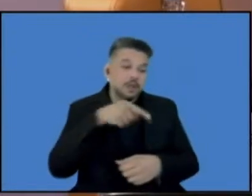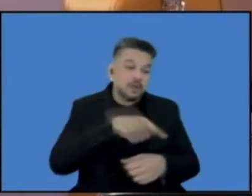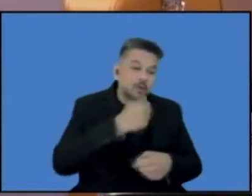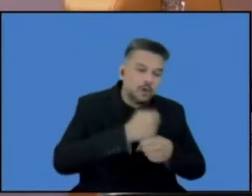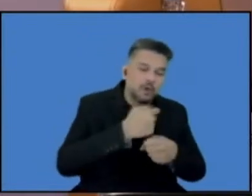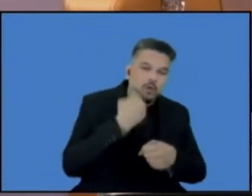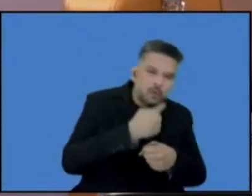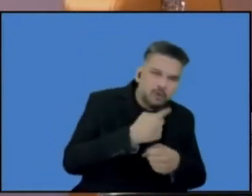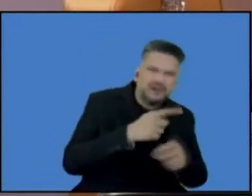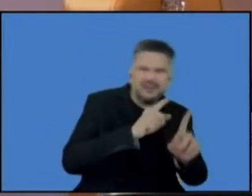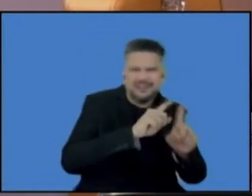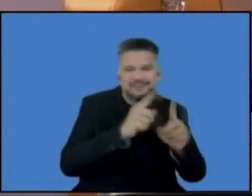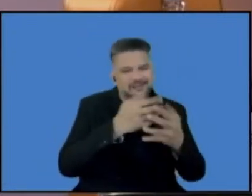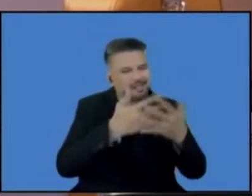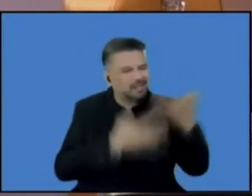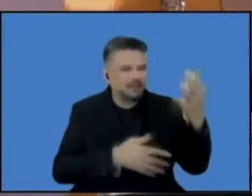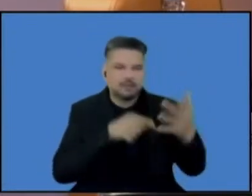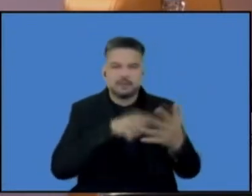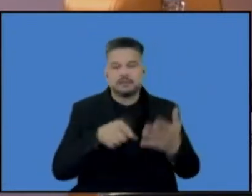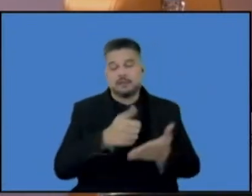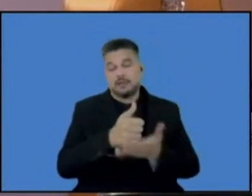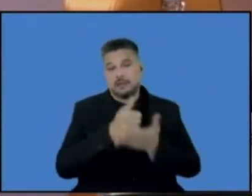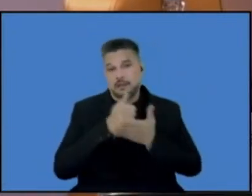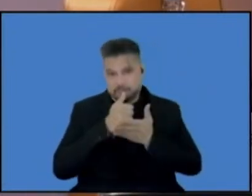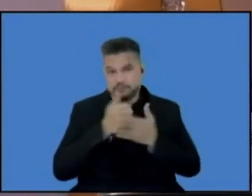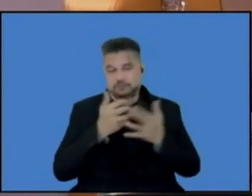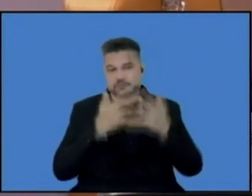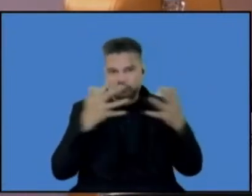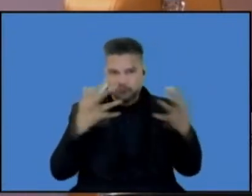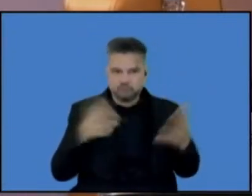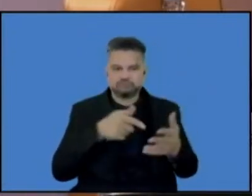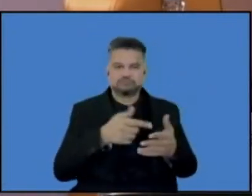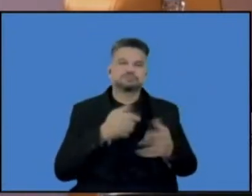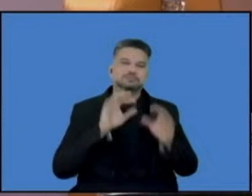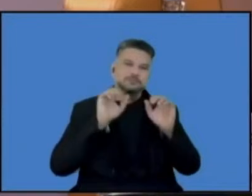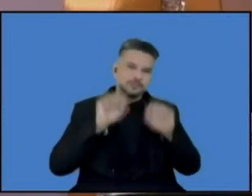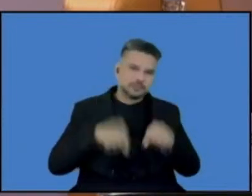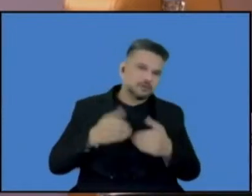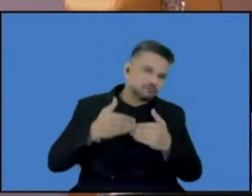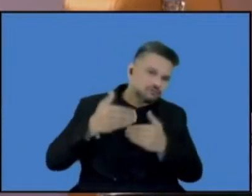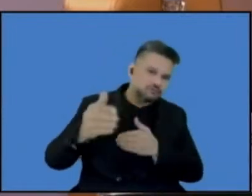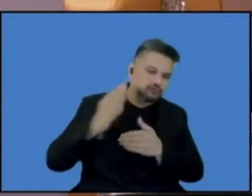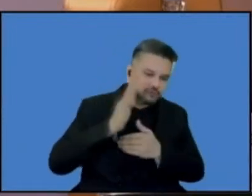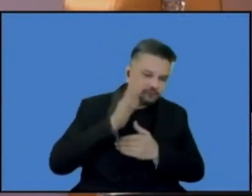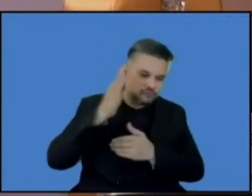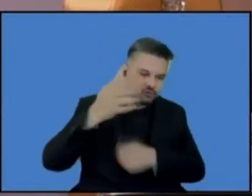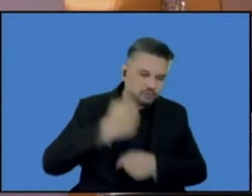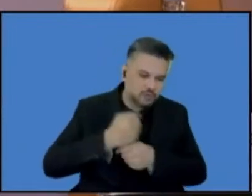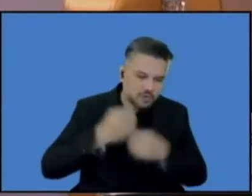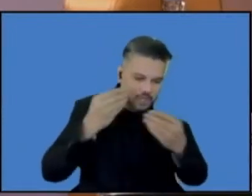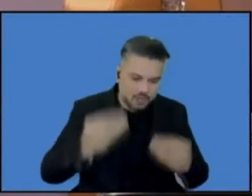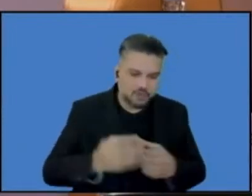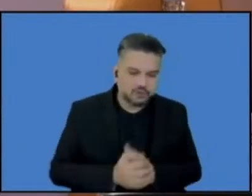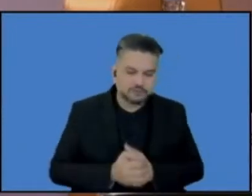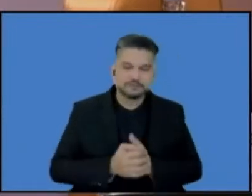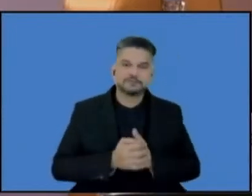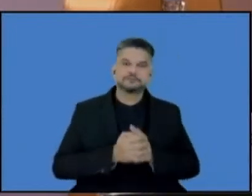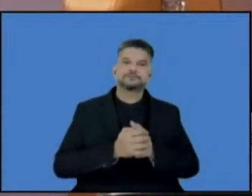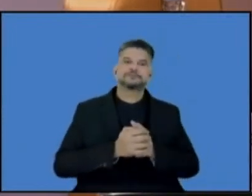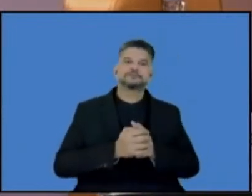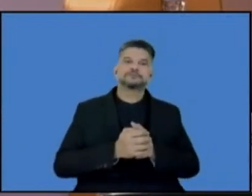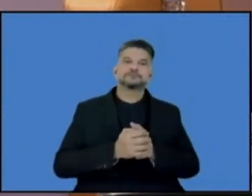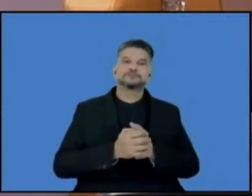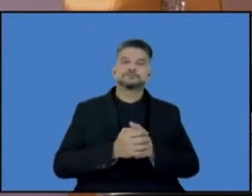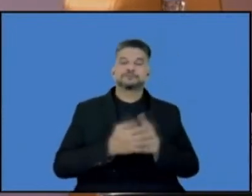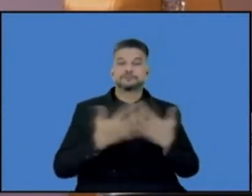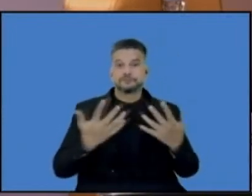a lot in developing concrete measures and the necessary policies needed. We are doing that at